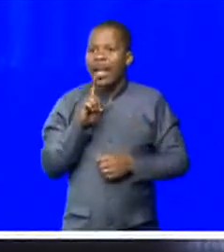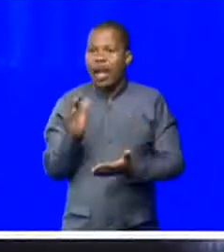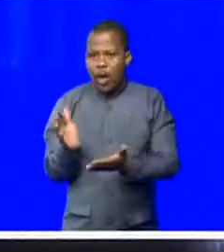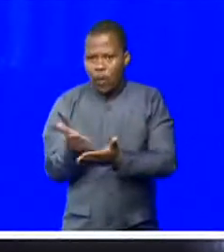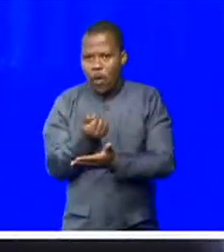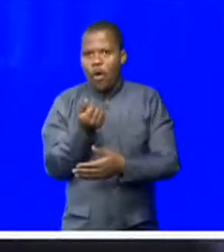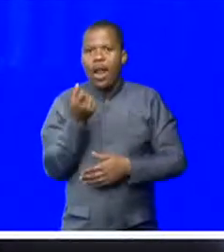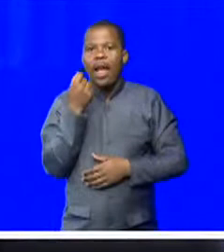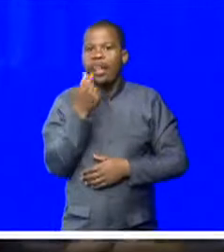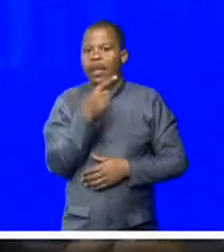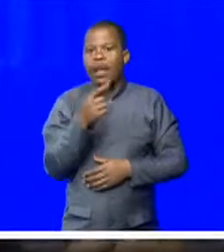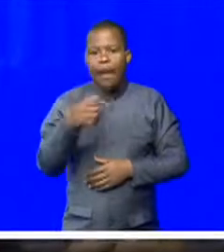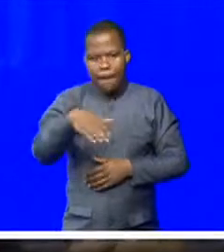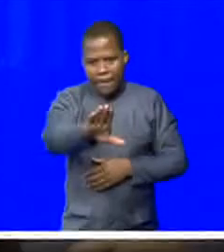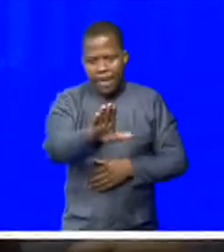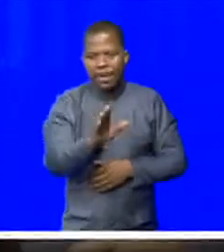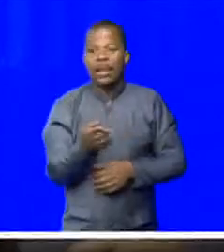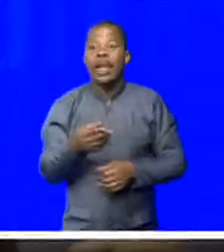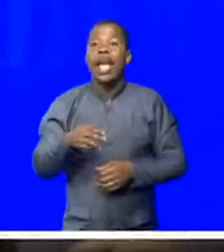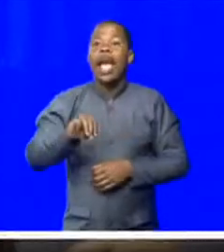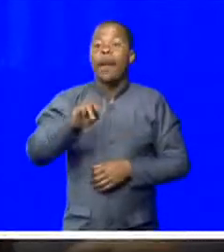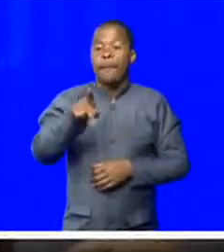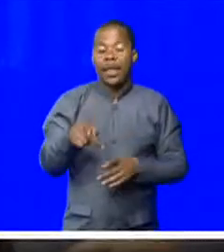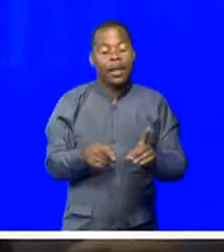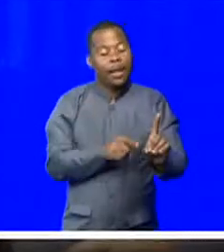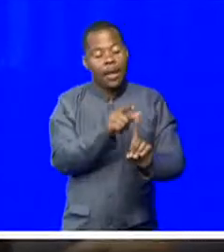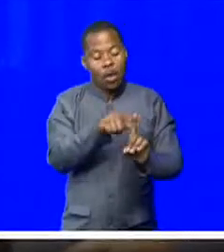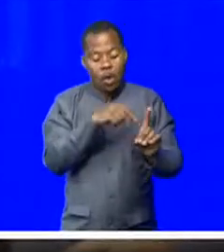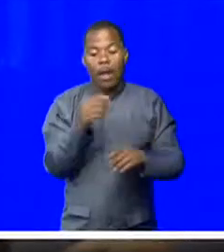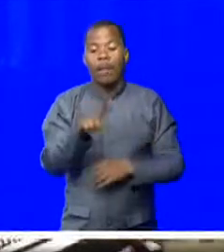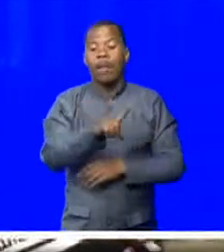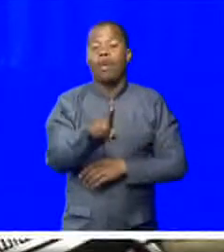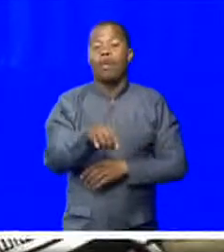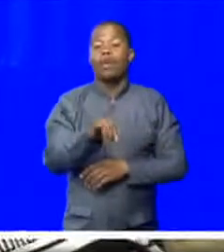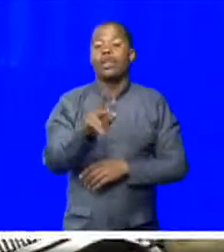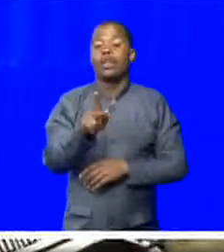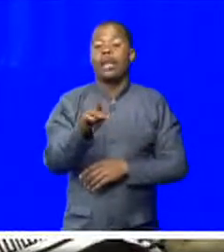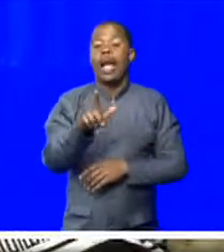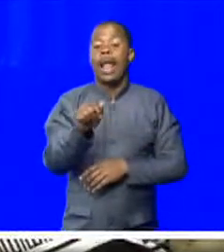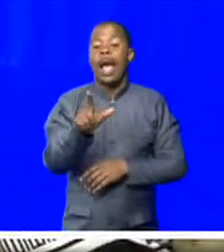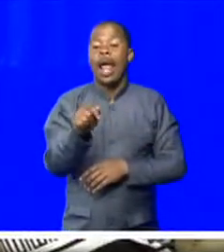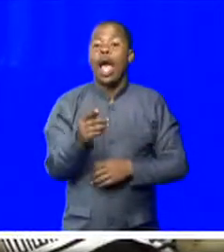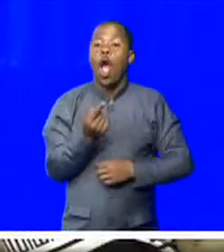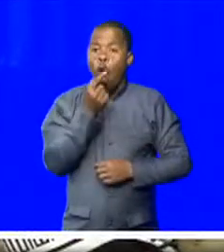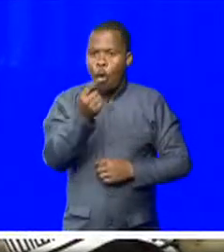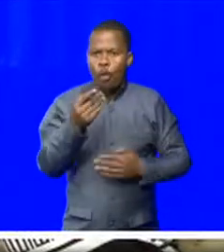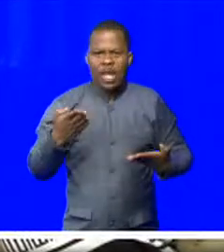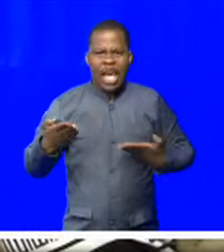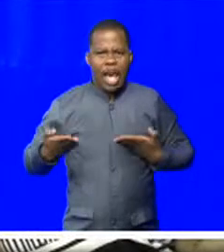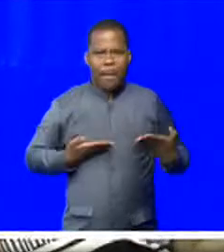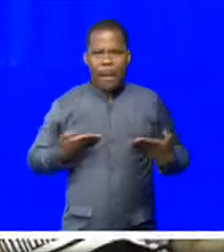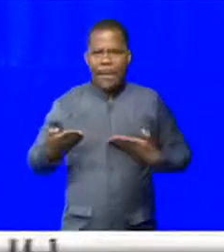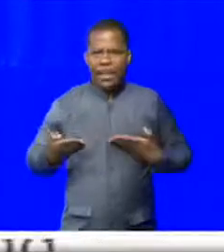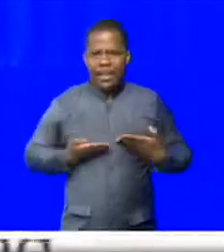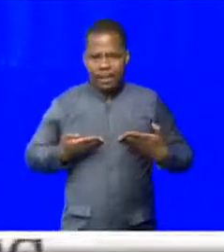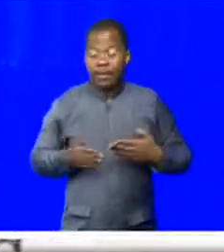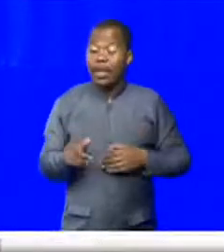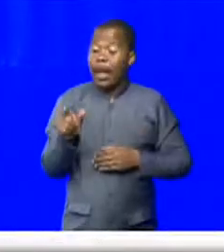lo soyithola. Mangongco Inkundla, Member of Parliament, One Boy Zikalala, said business requires